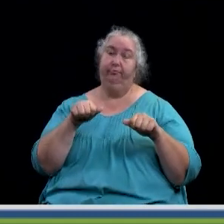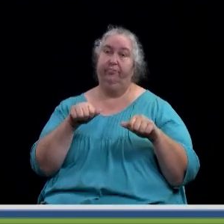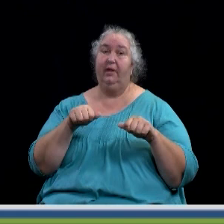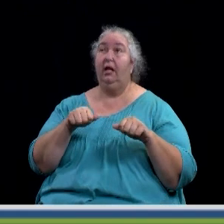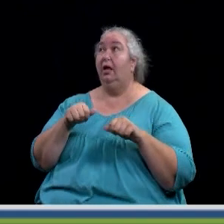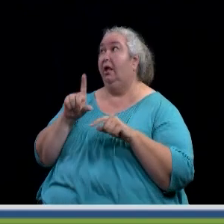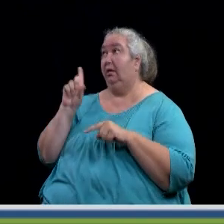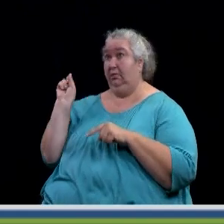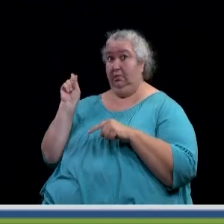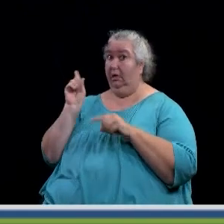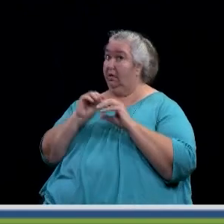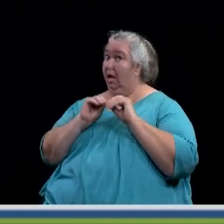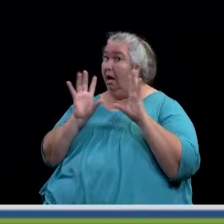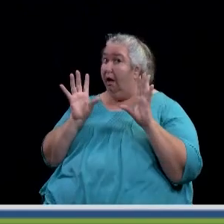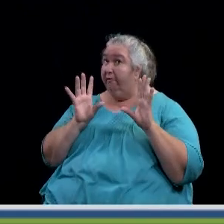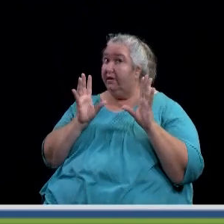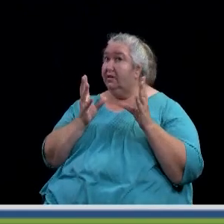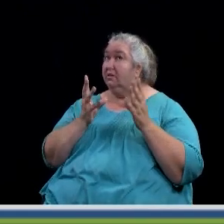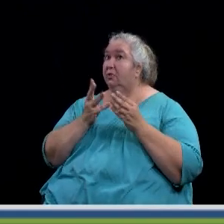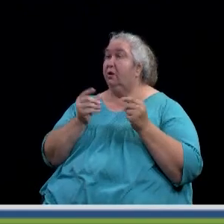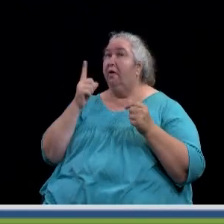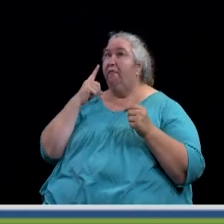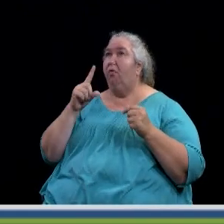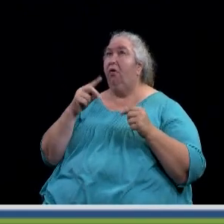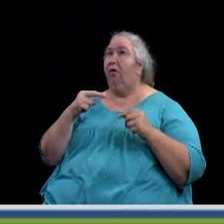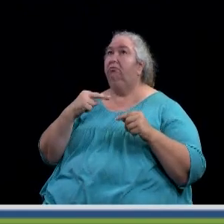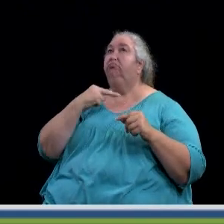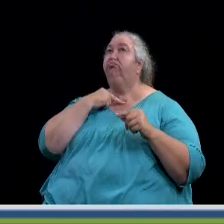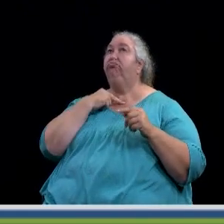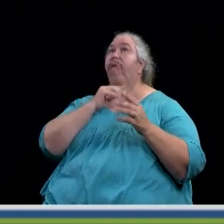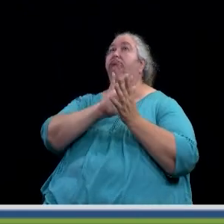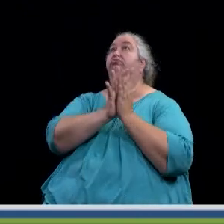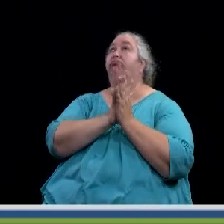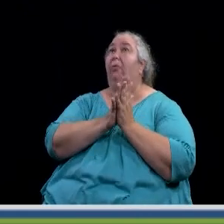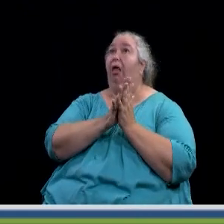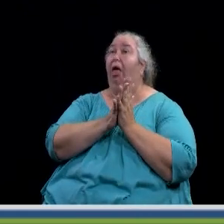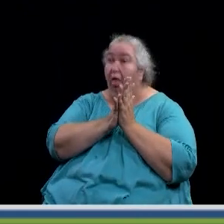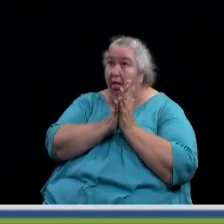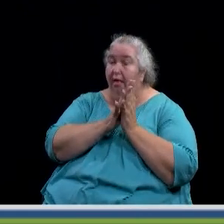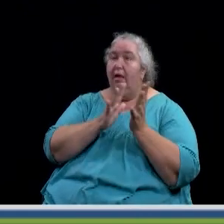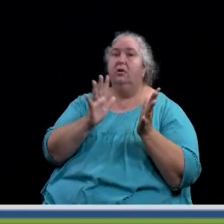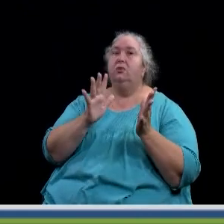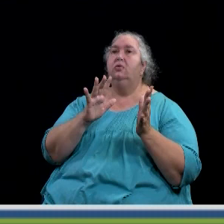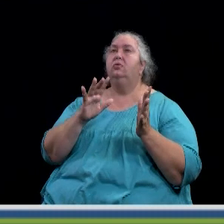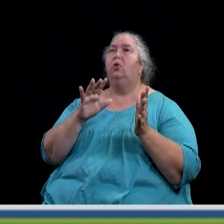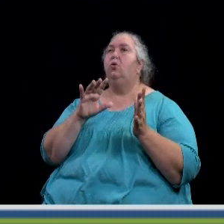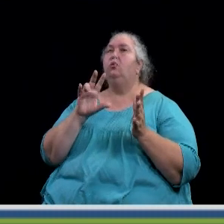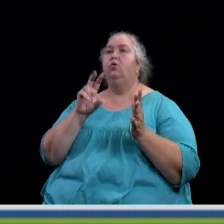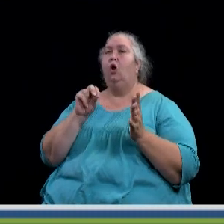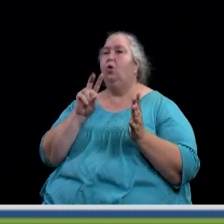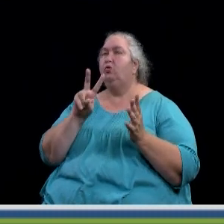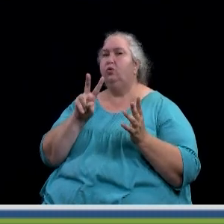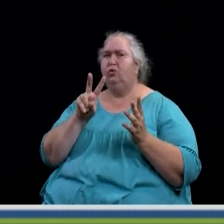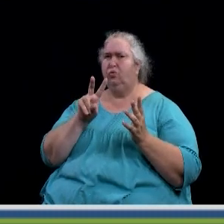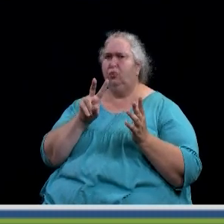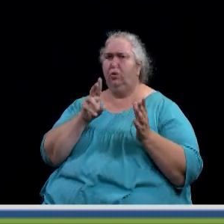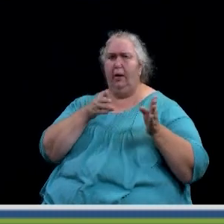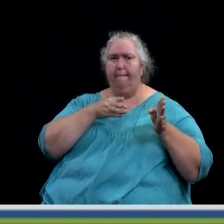gridlock is to maintain an approach whereby no two parallel arterial corridors are under construction at the same